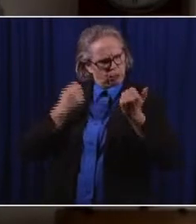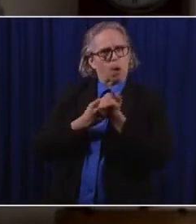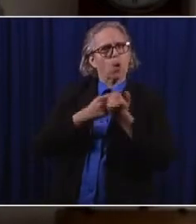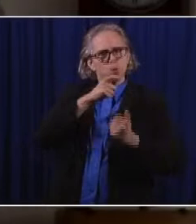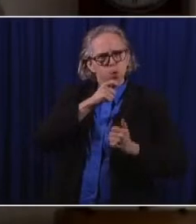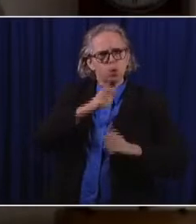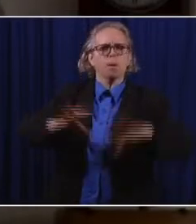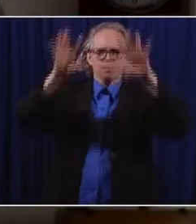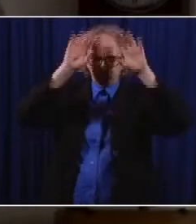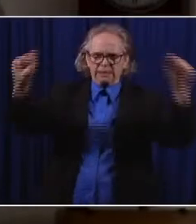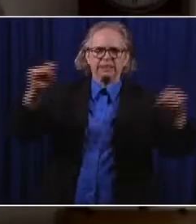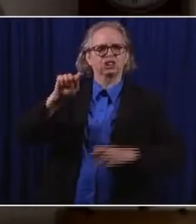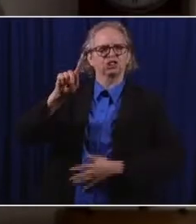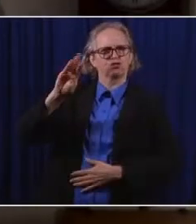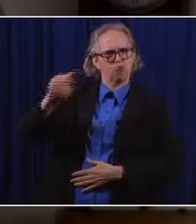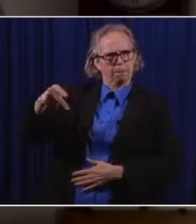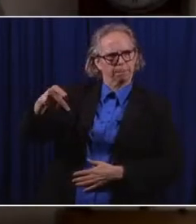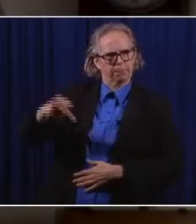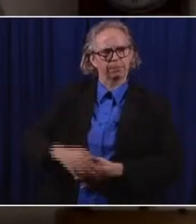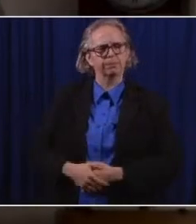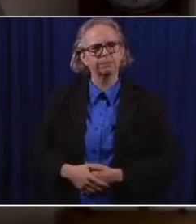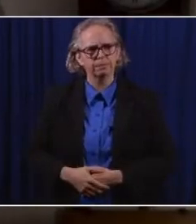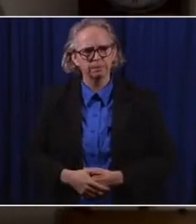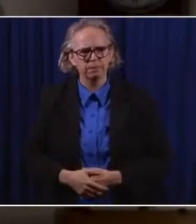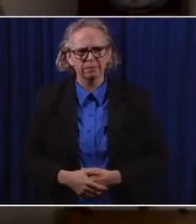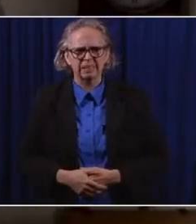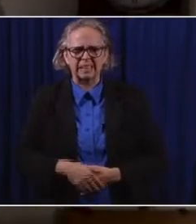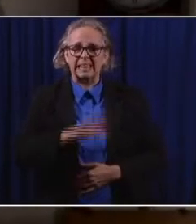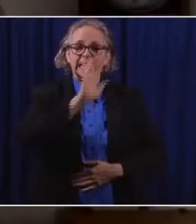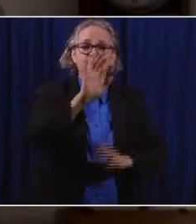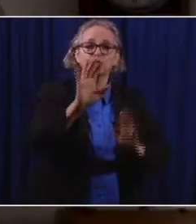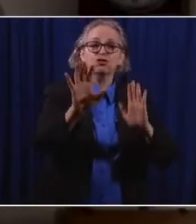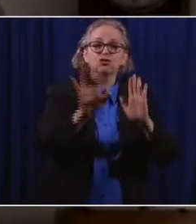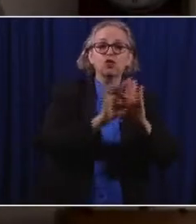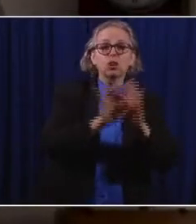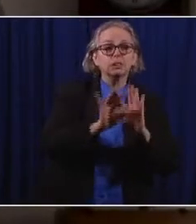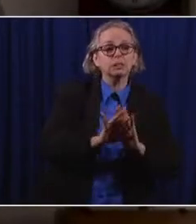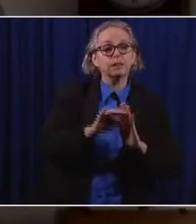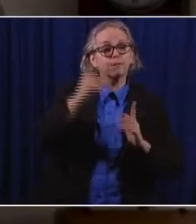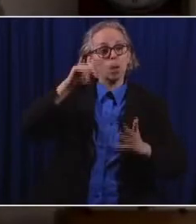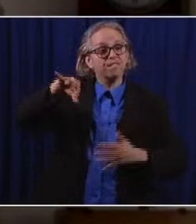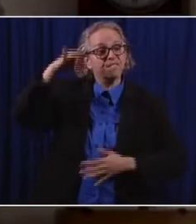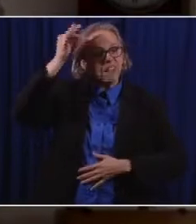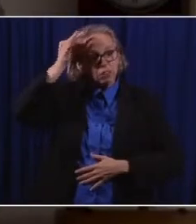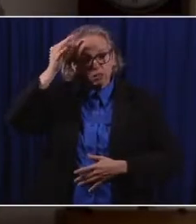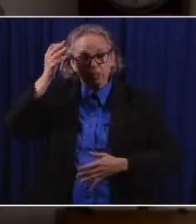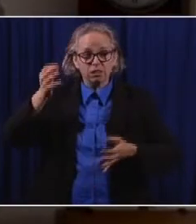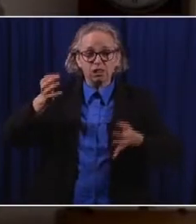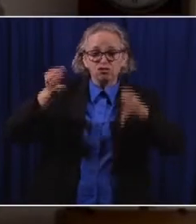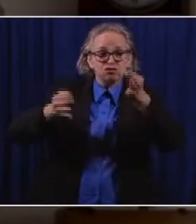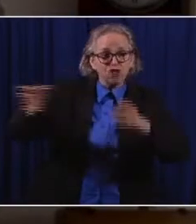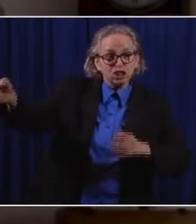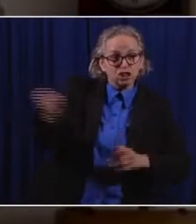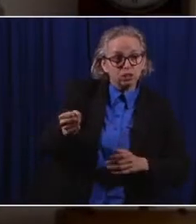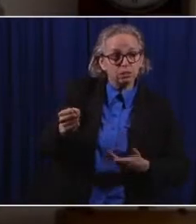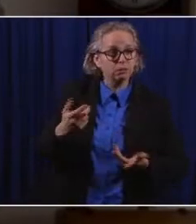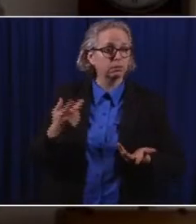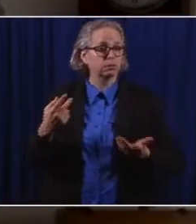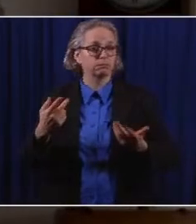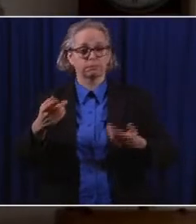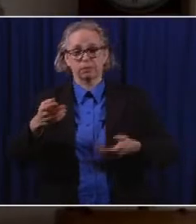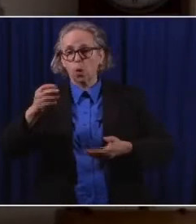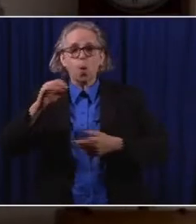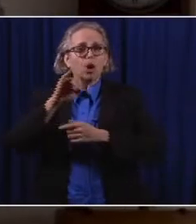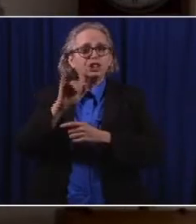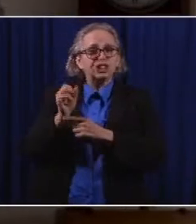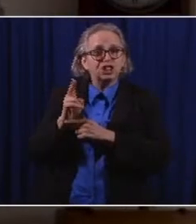His choices for federal district and circuit court judges have been exemplary. His choices for